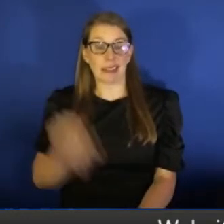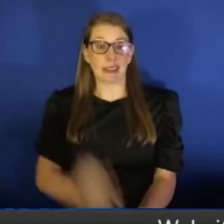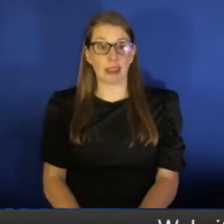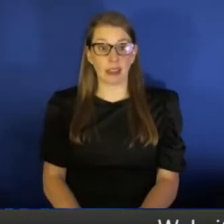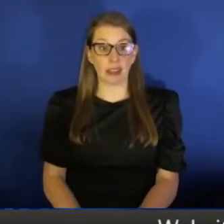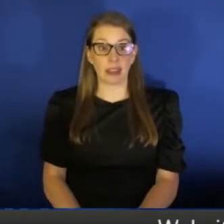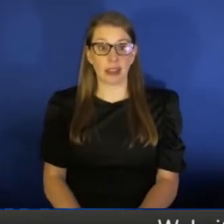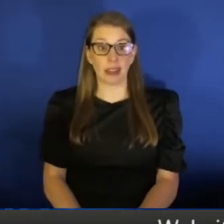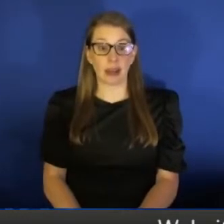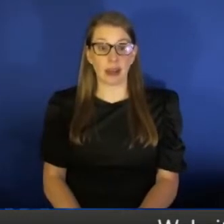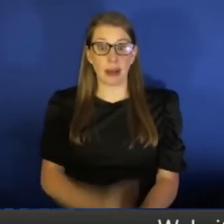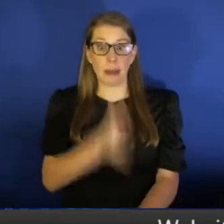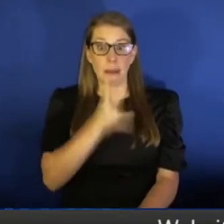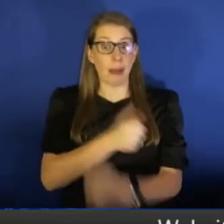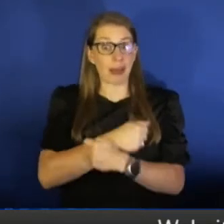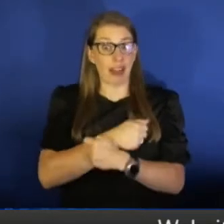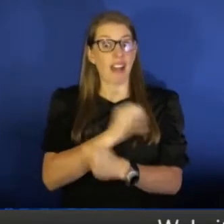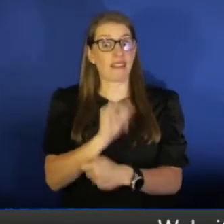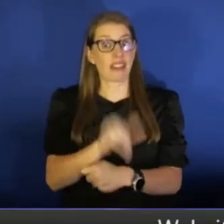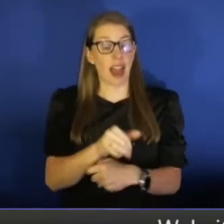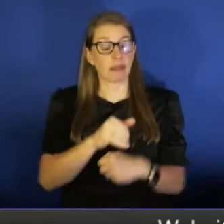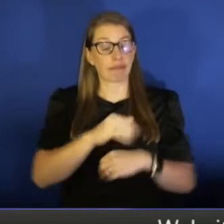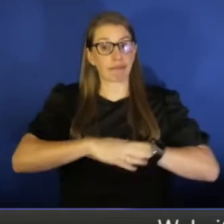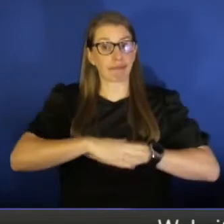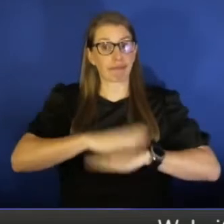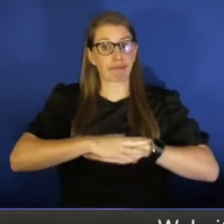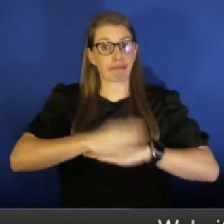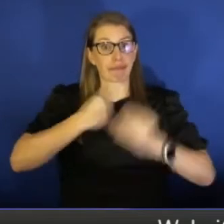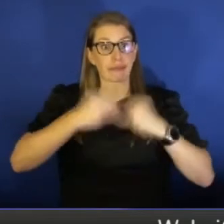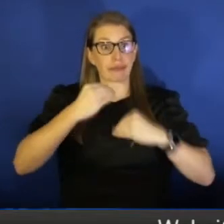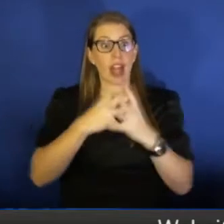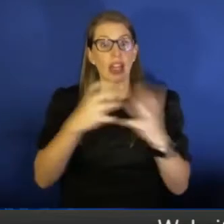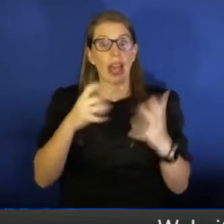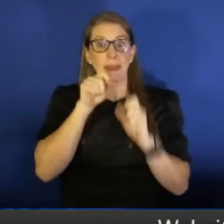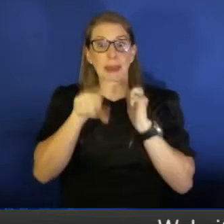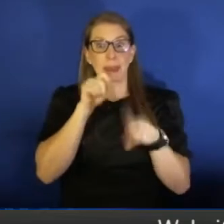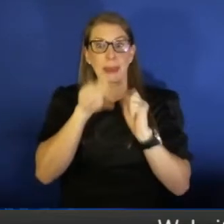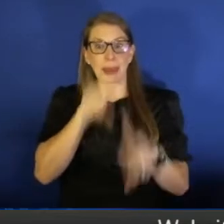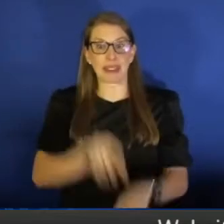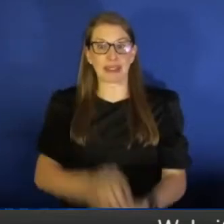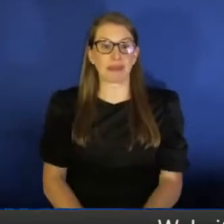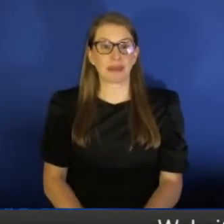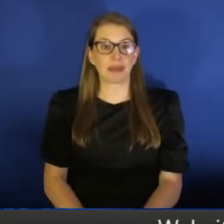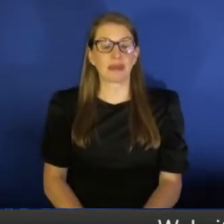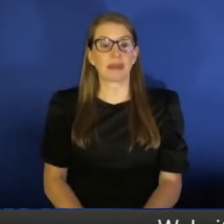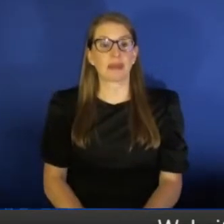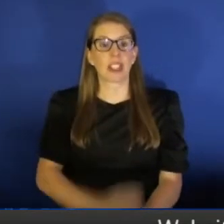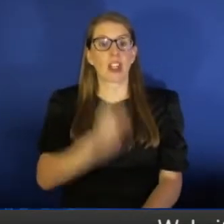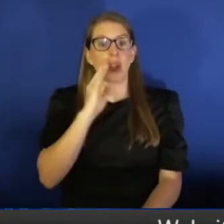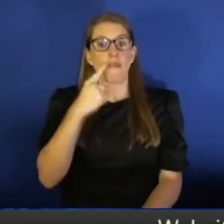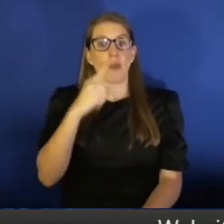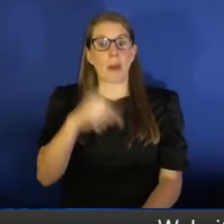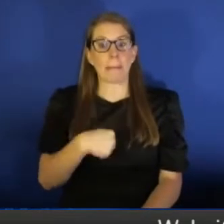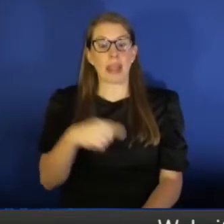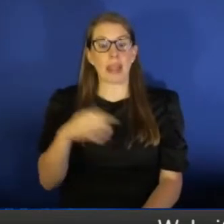all the time. The dinner table. But, lots of spitting. Yes. And I know for me, beatboxing has actually helped me focus a